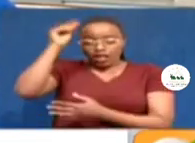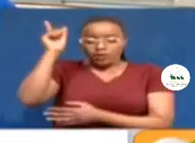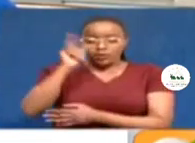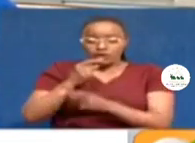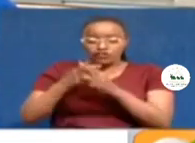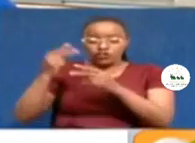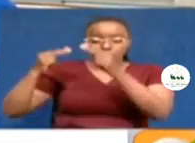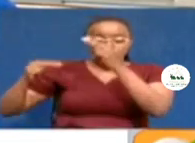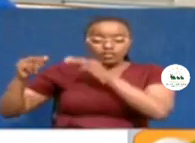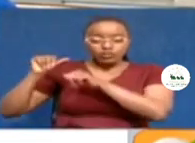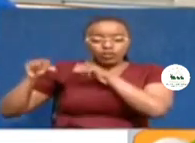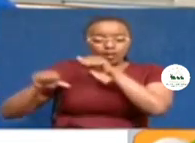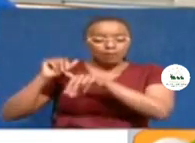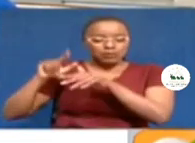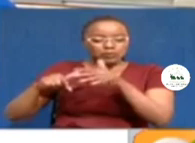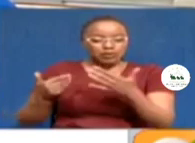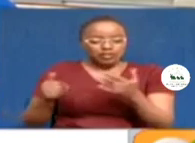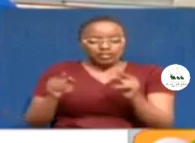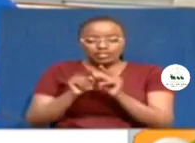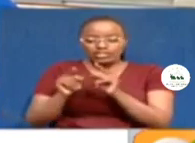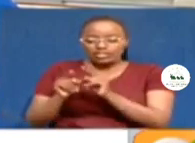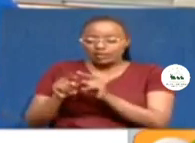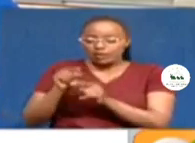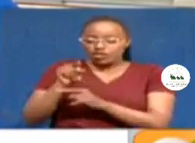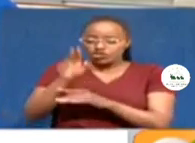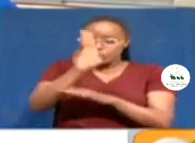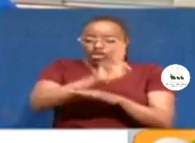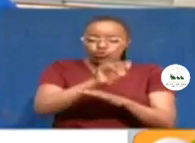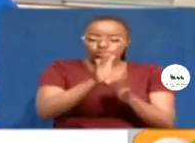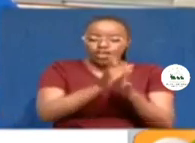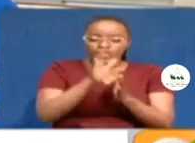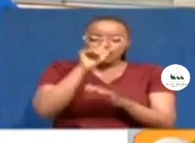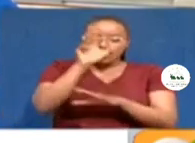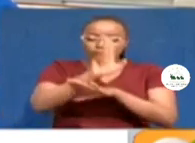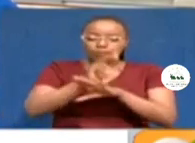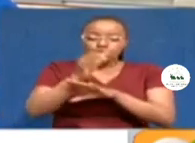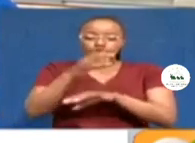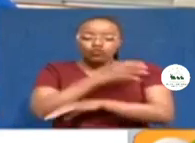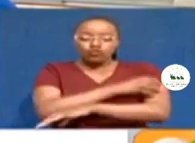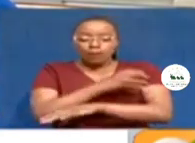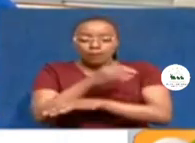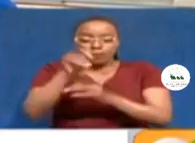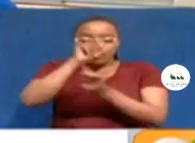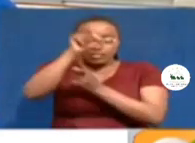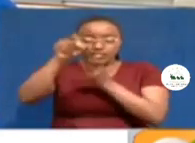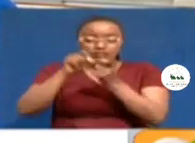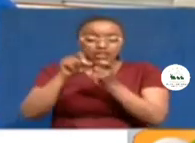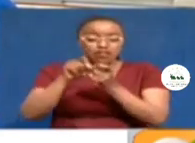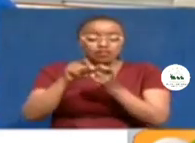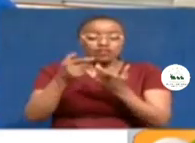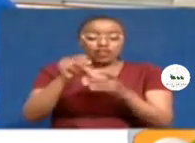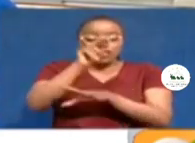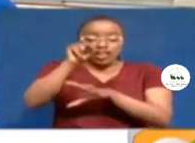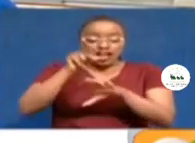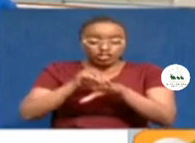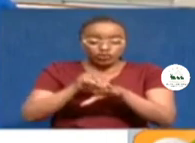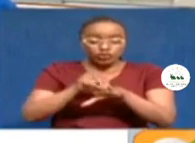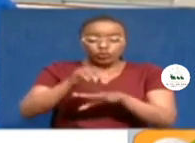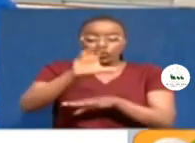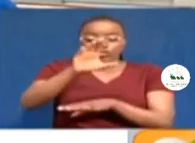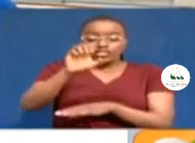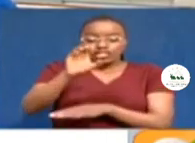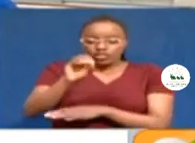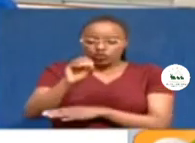history about arbitrary use and abuse of power, particularly by the national